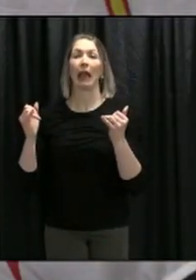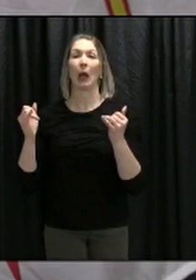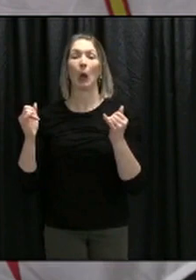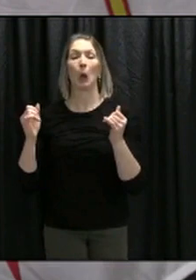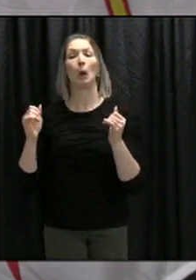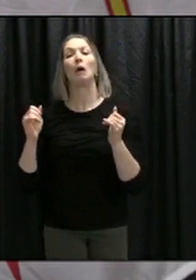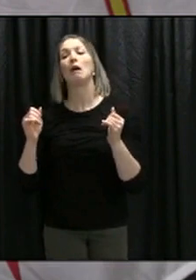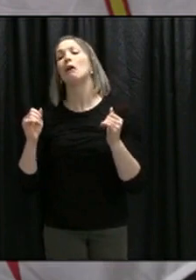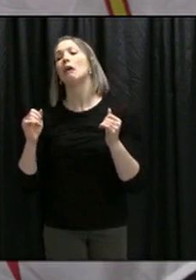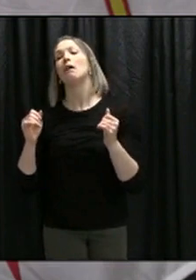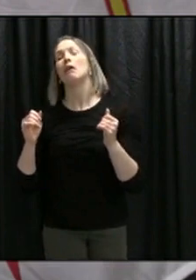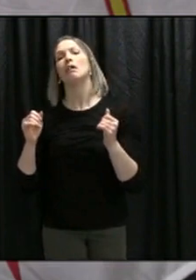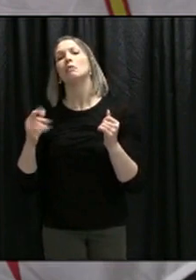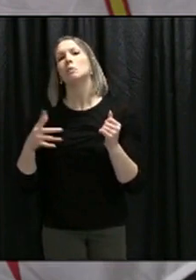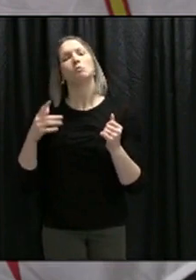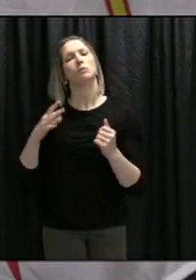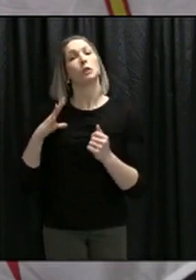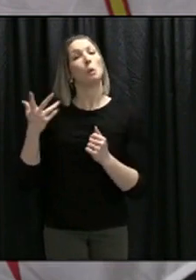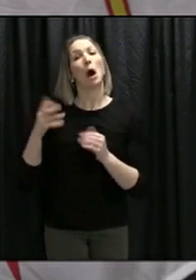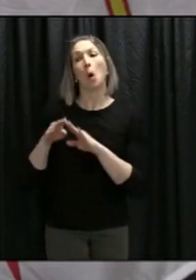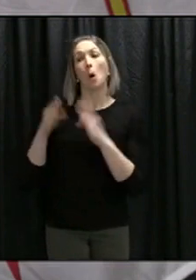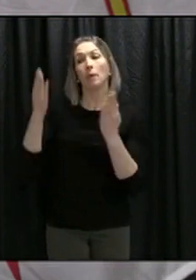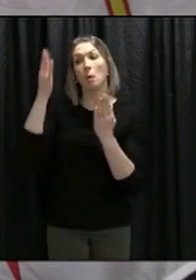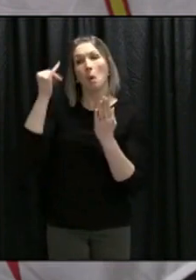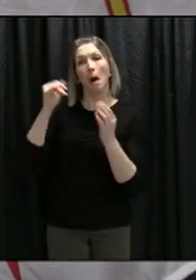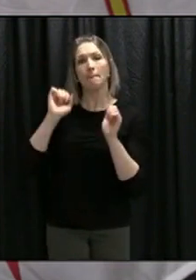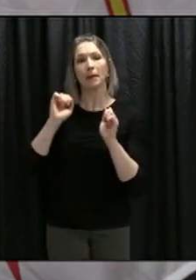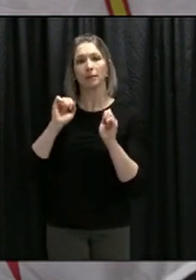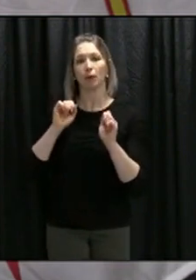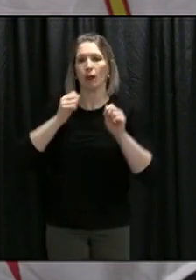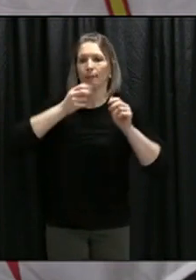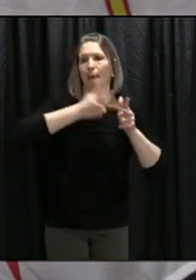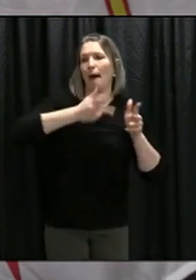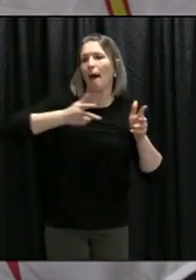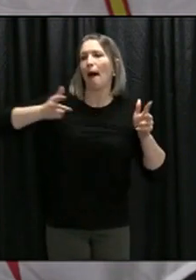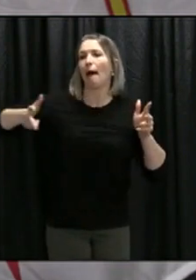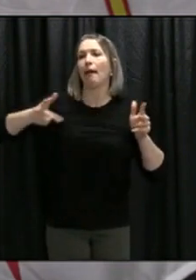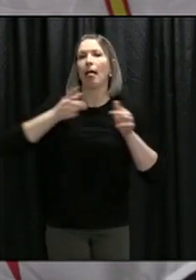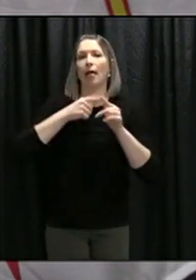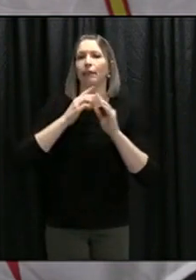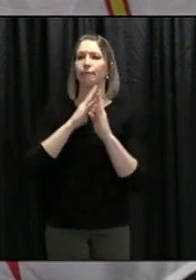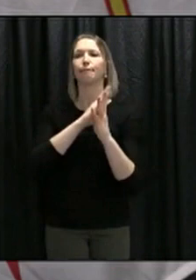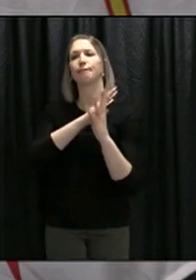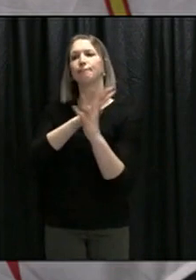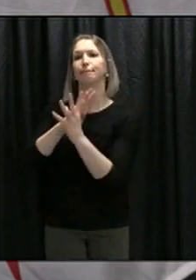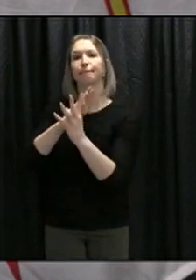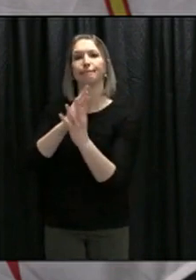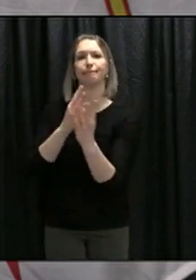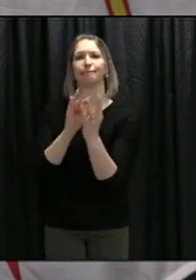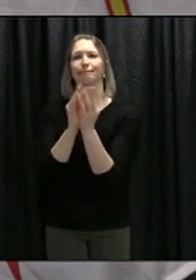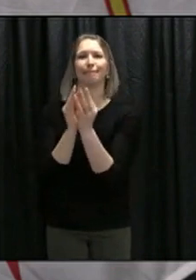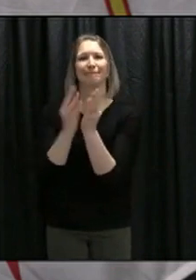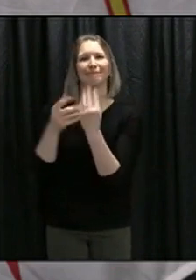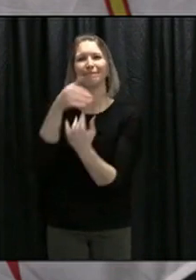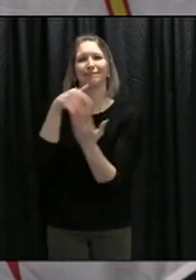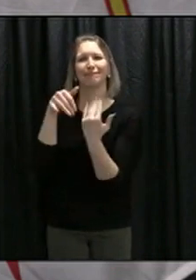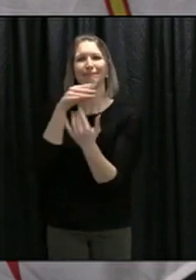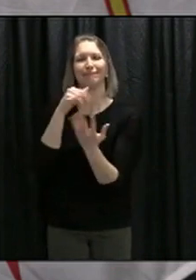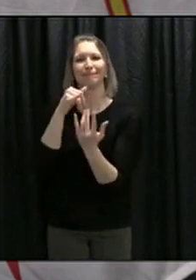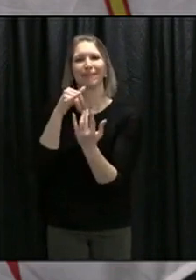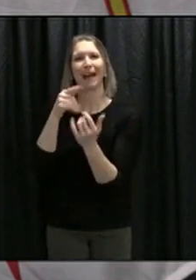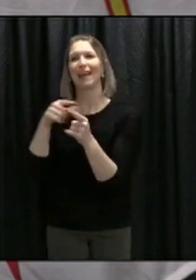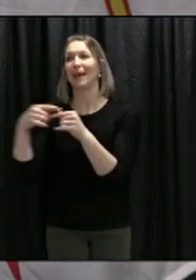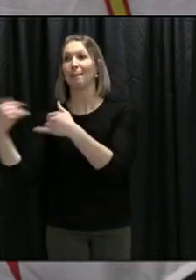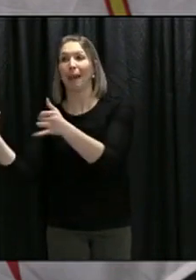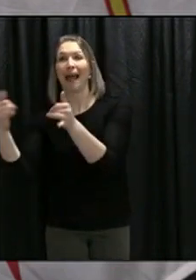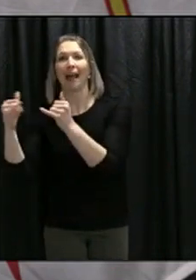for people to congregate, and we are recommending that people stay within their bubbles. So we want to reduce that risk as much as